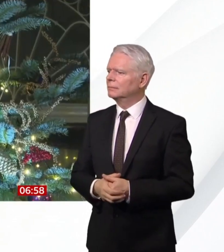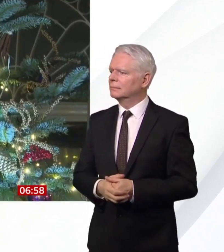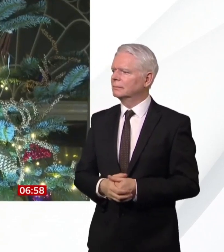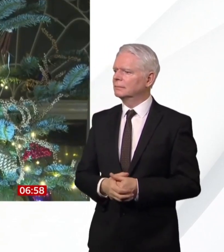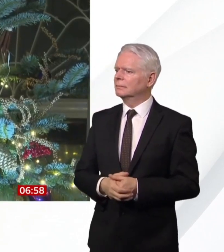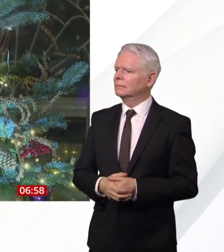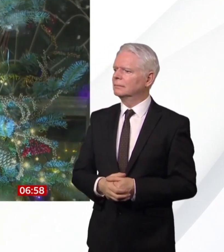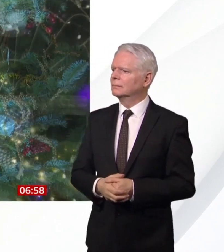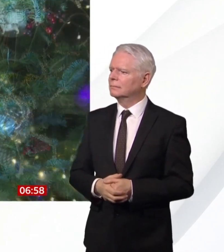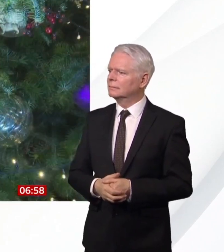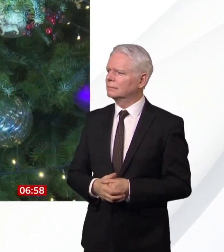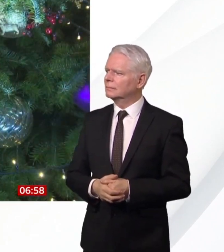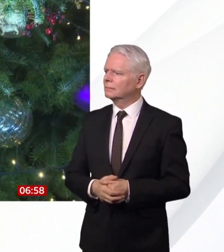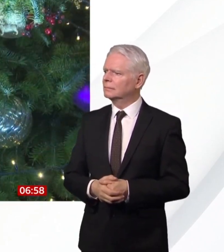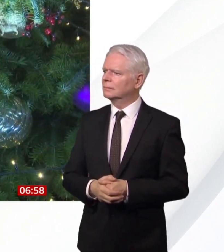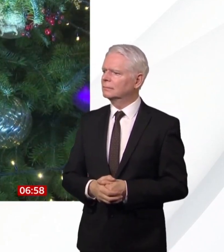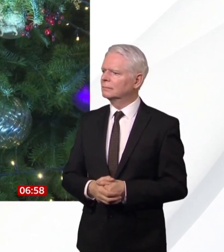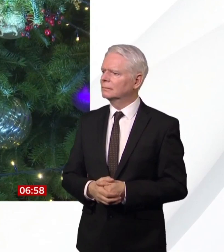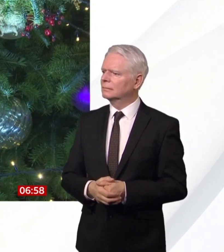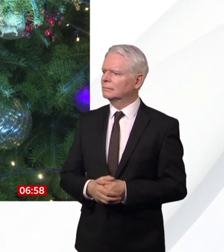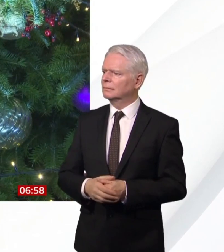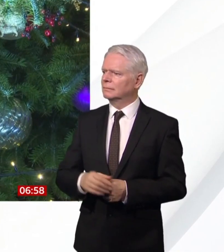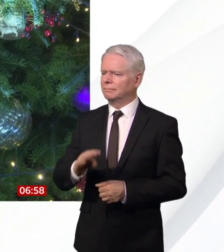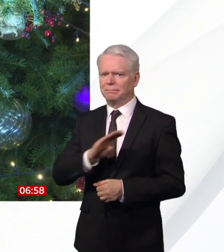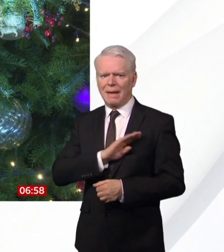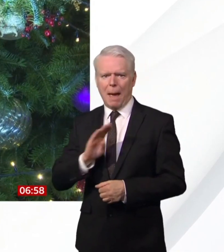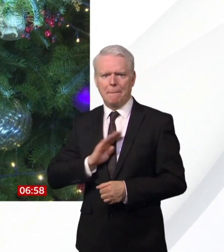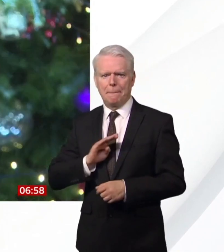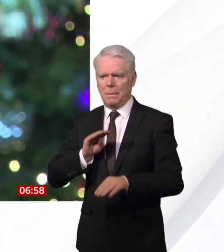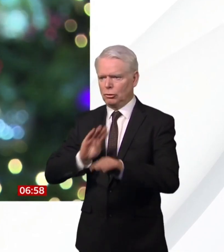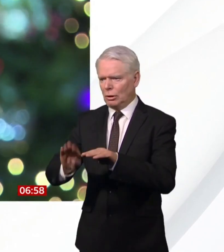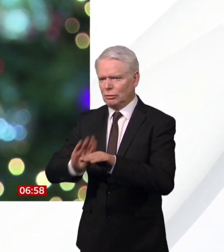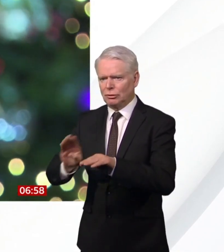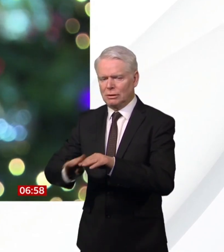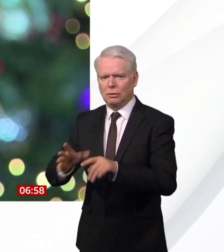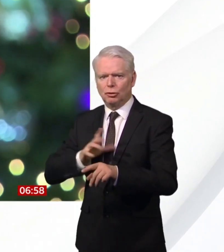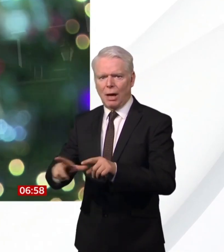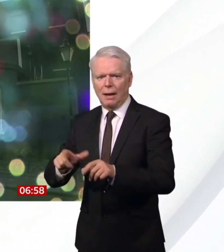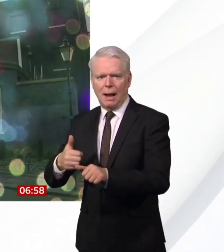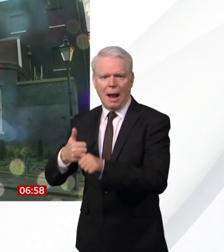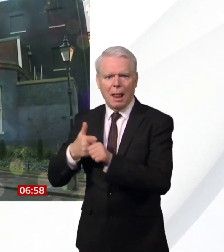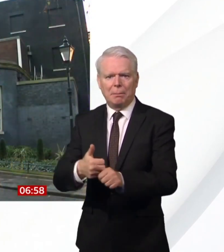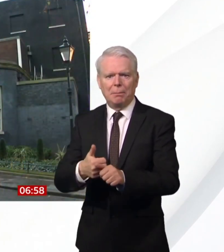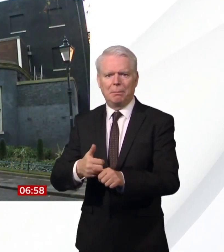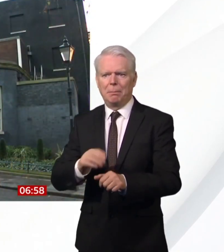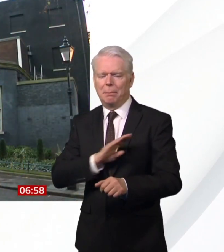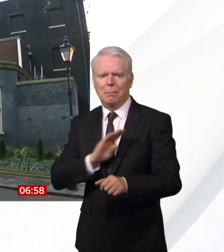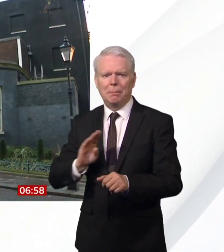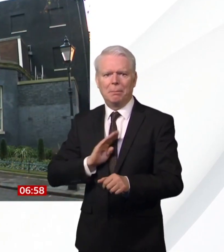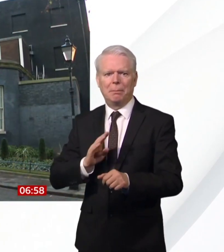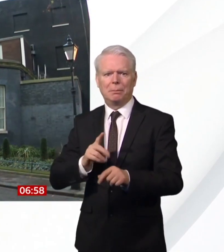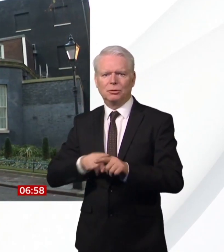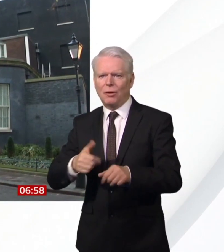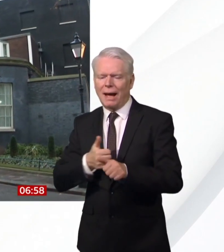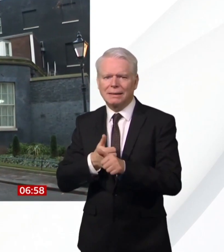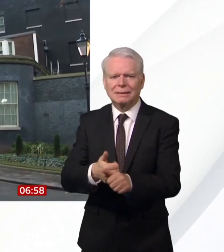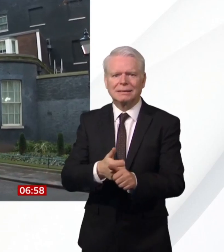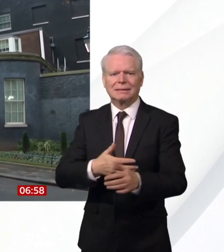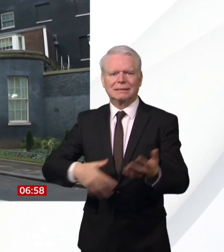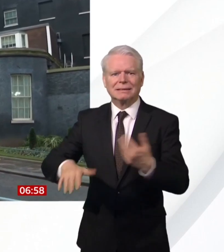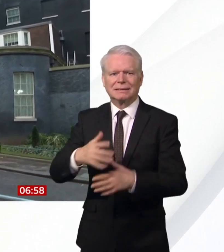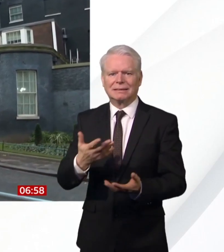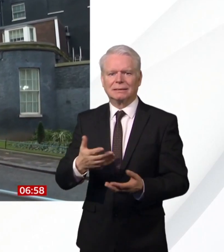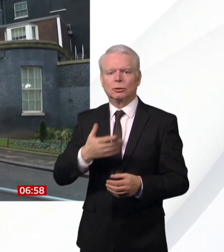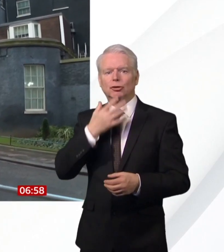The Christmas lights are now on at number 10, but peace and harmony there isn't quite. The whirlwind